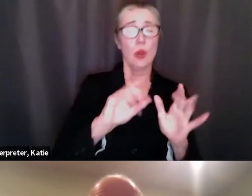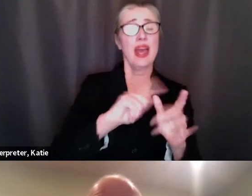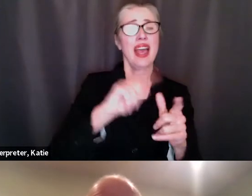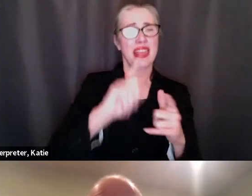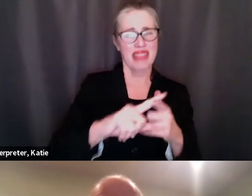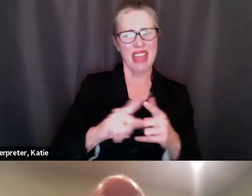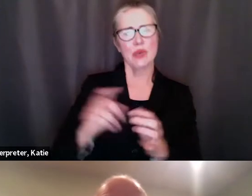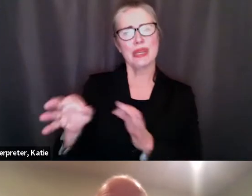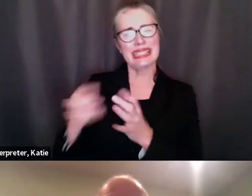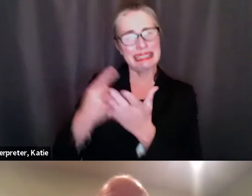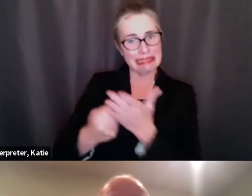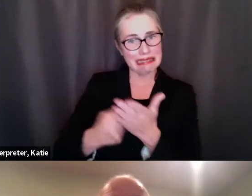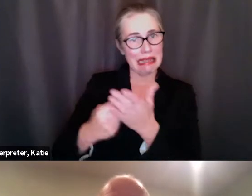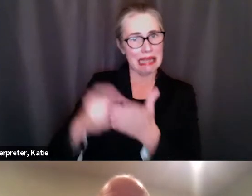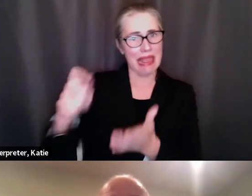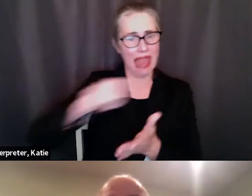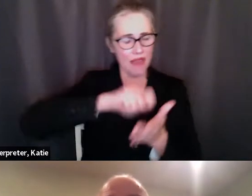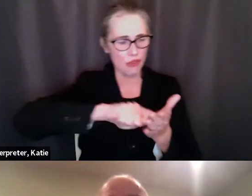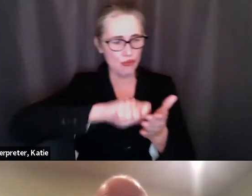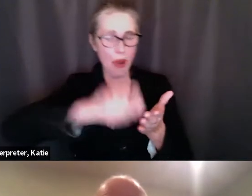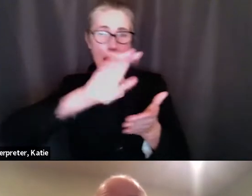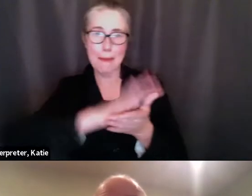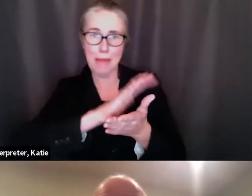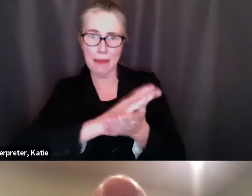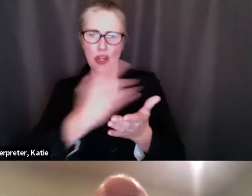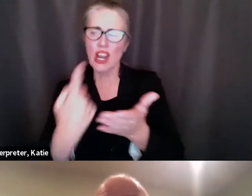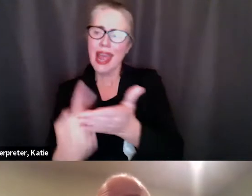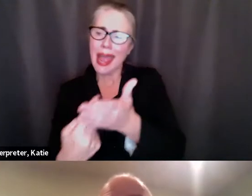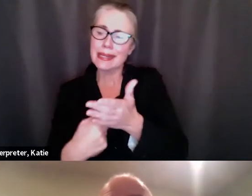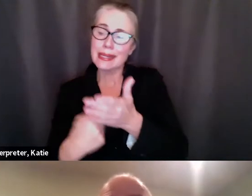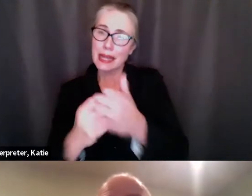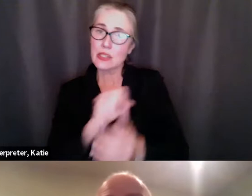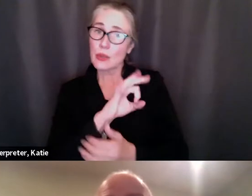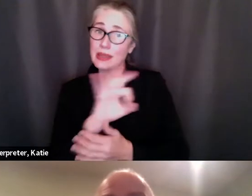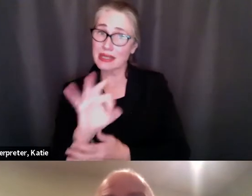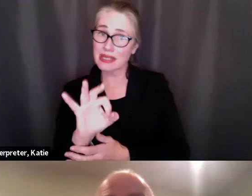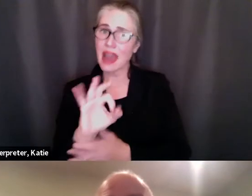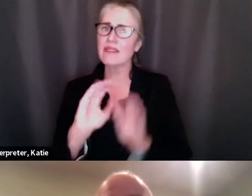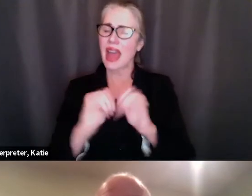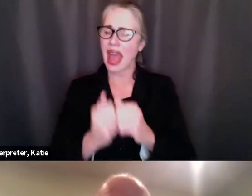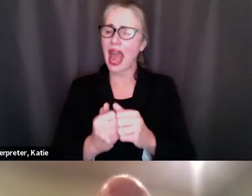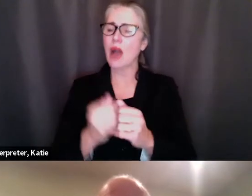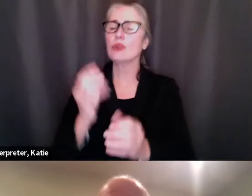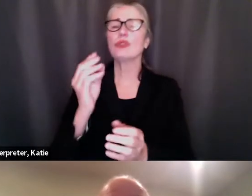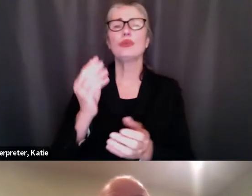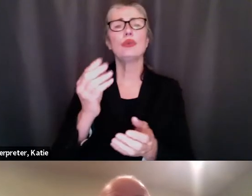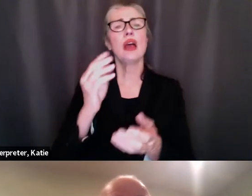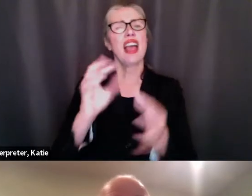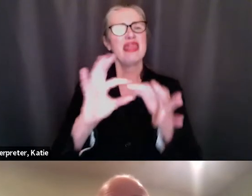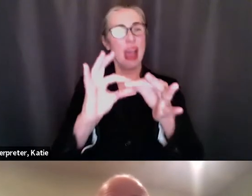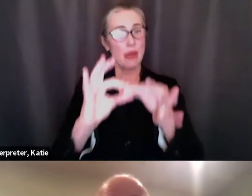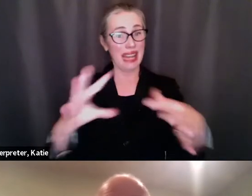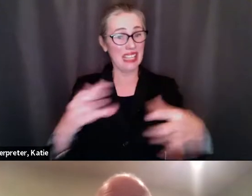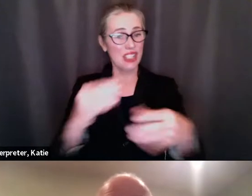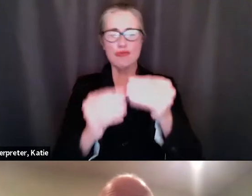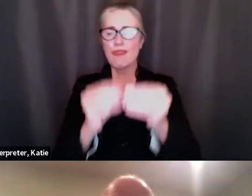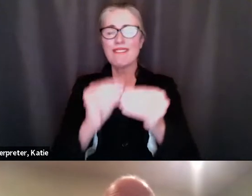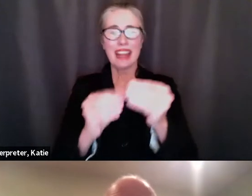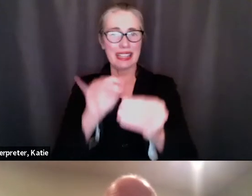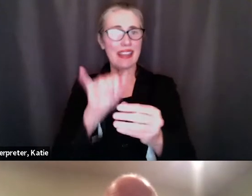recharge paper and discuss the staff discuss with staff and students how to repair the relationship or core value that was